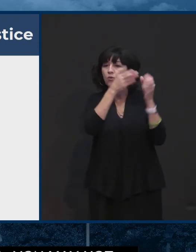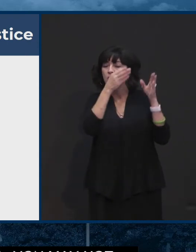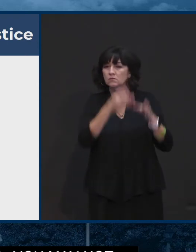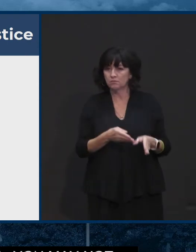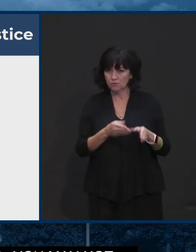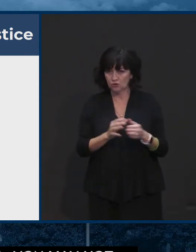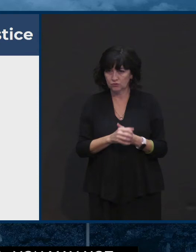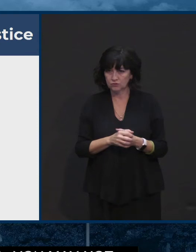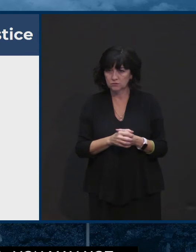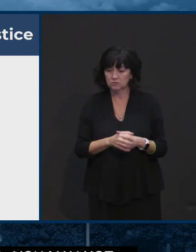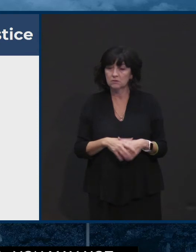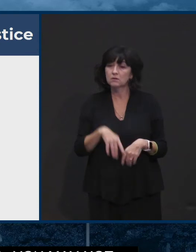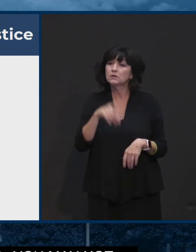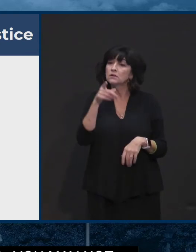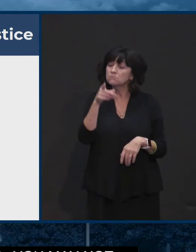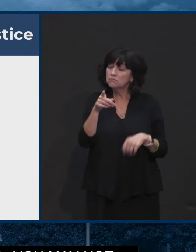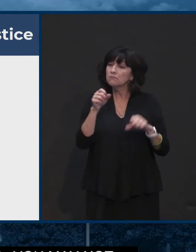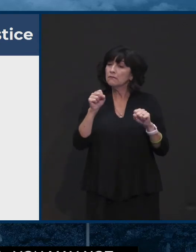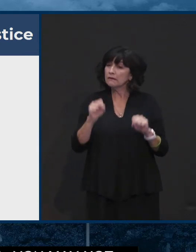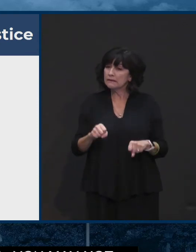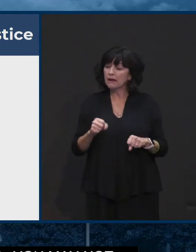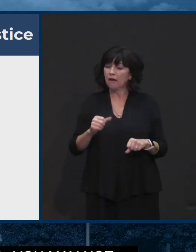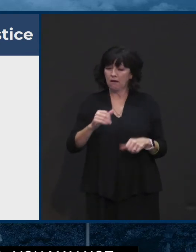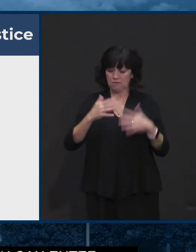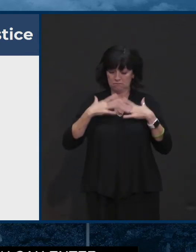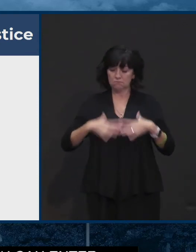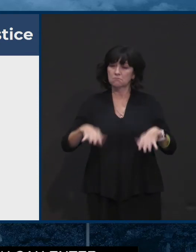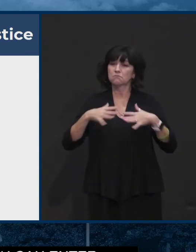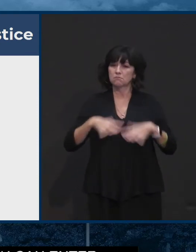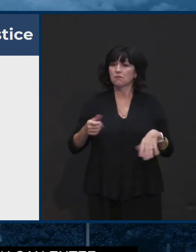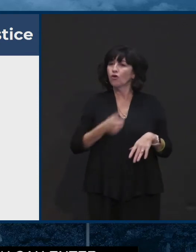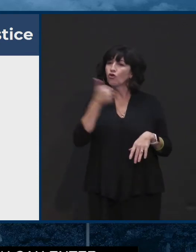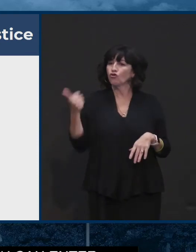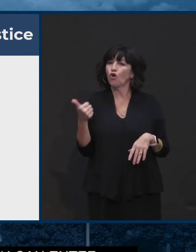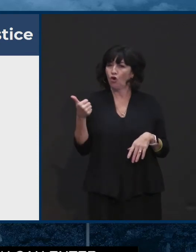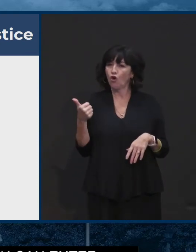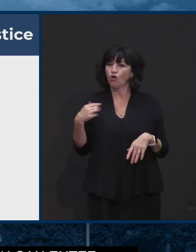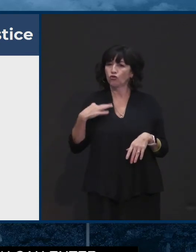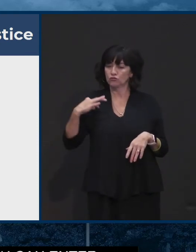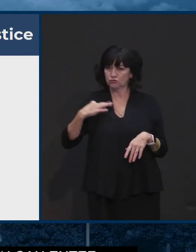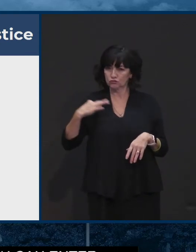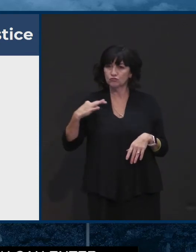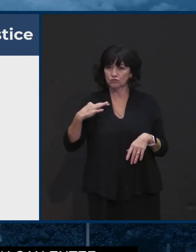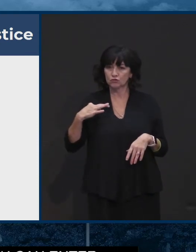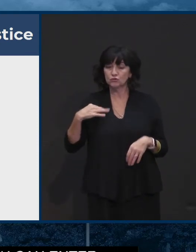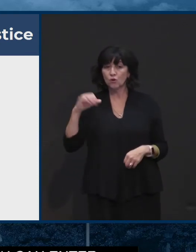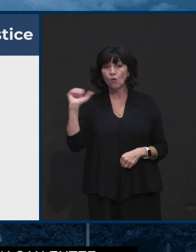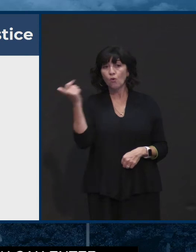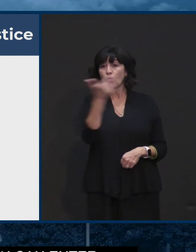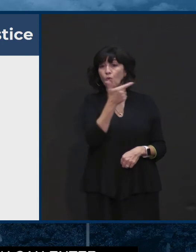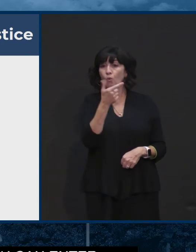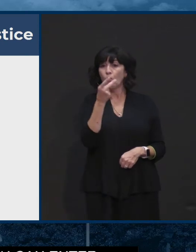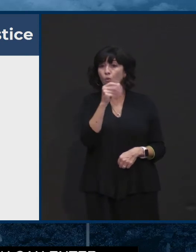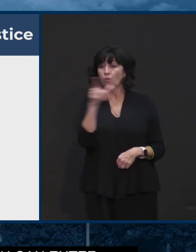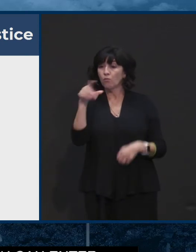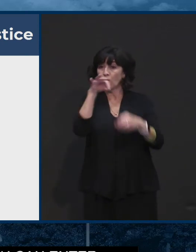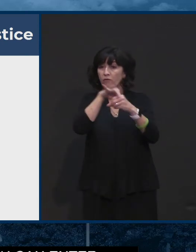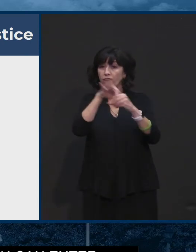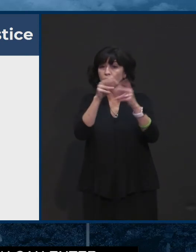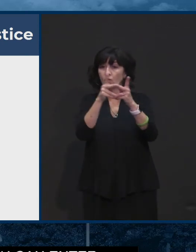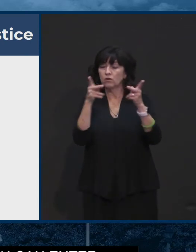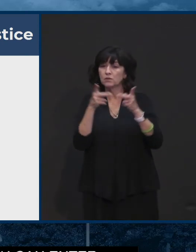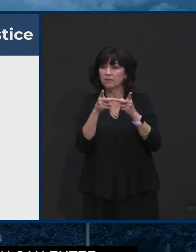for nonpartisan issues. All polling places must be physically accessible. Voters